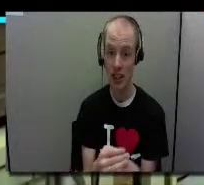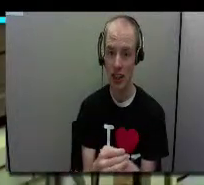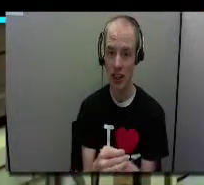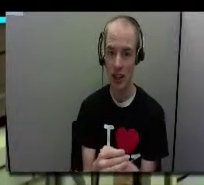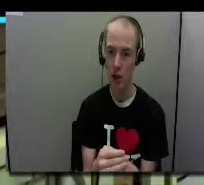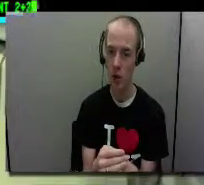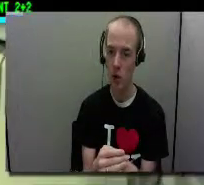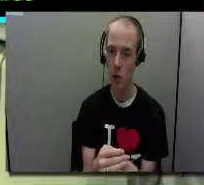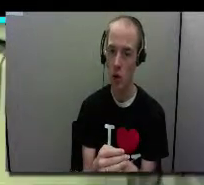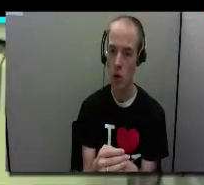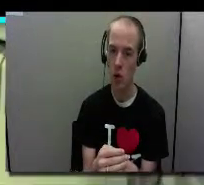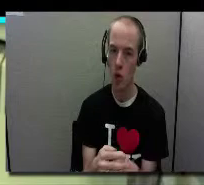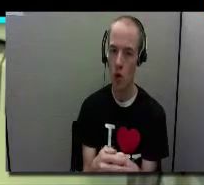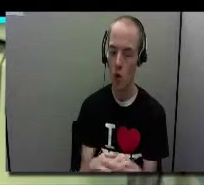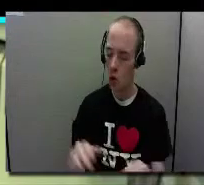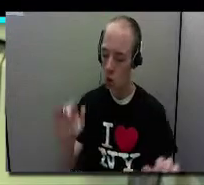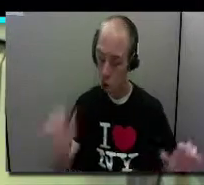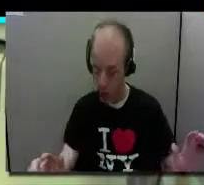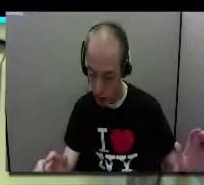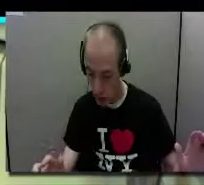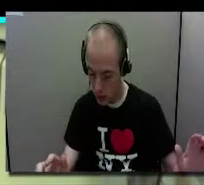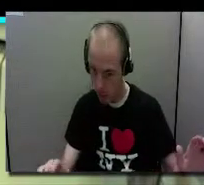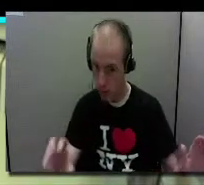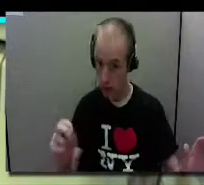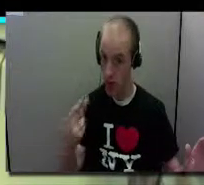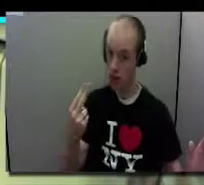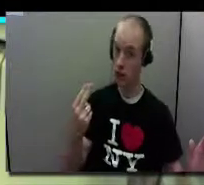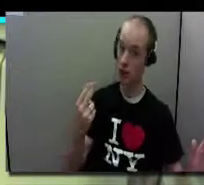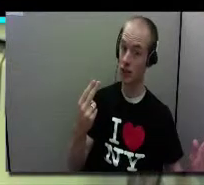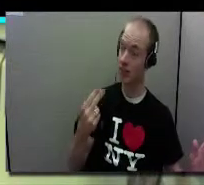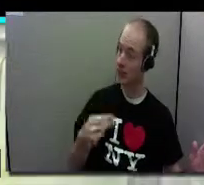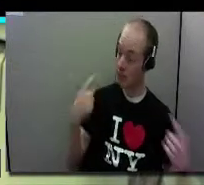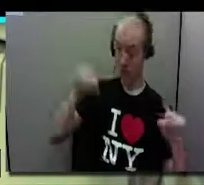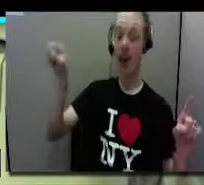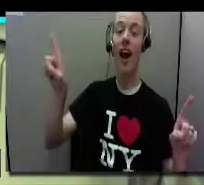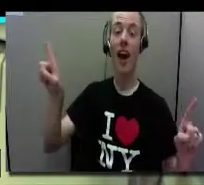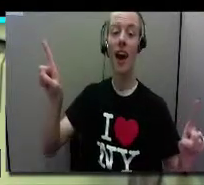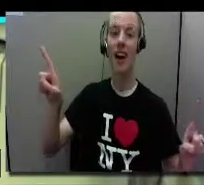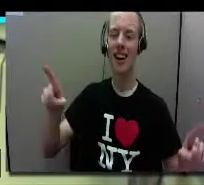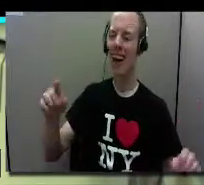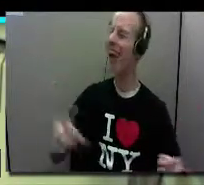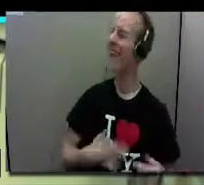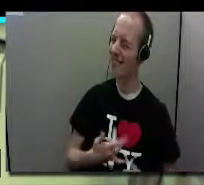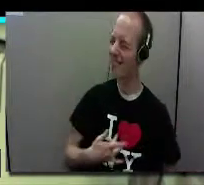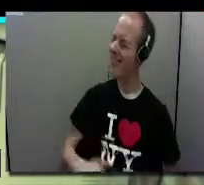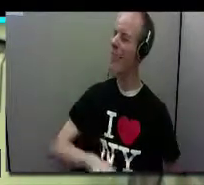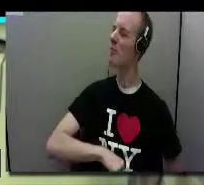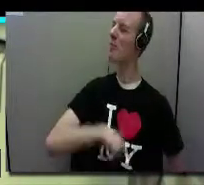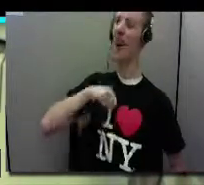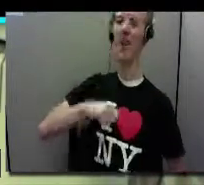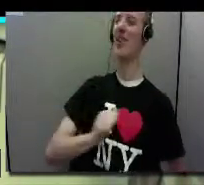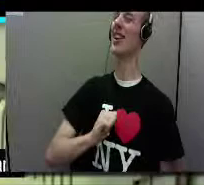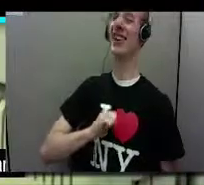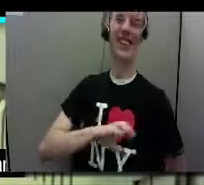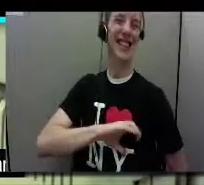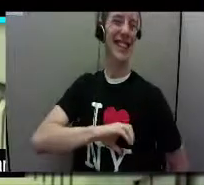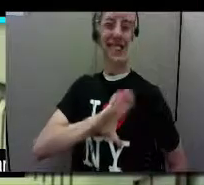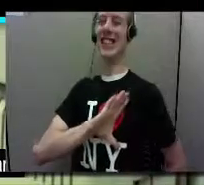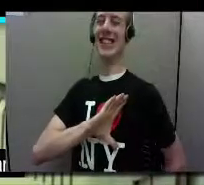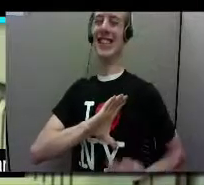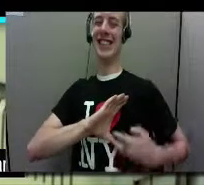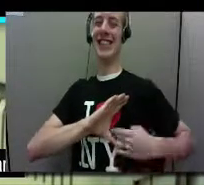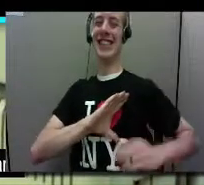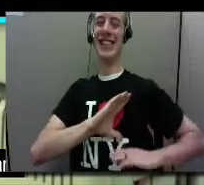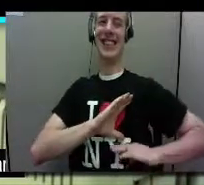Oh, wait. Return. Oh! It did it! I feel so proud of myself!